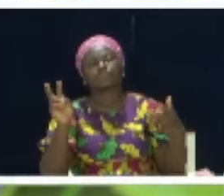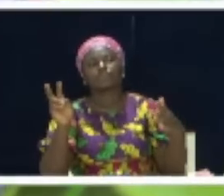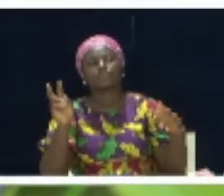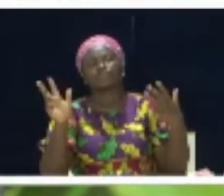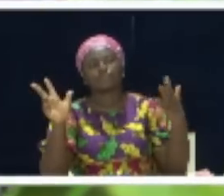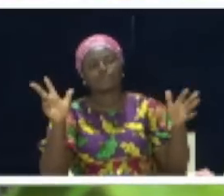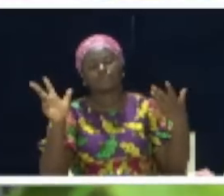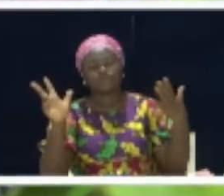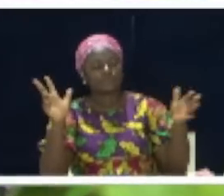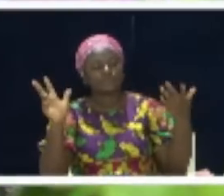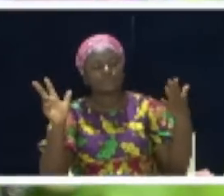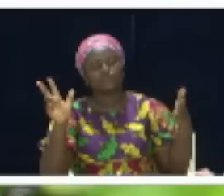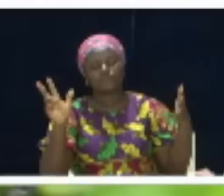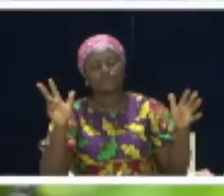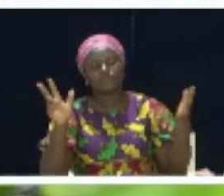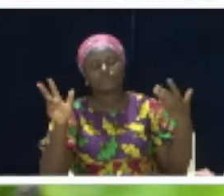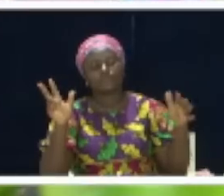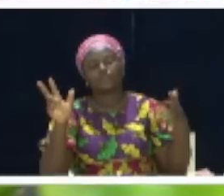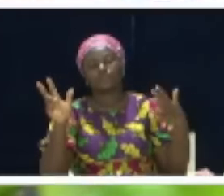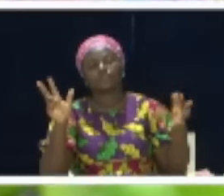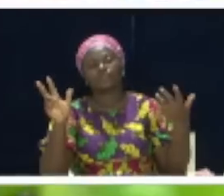three,